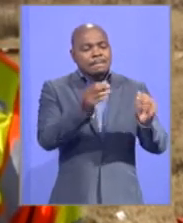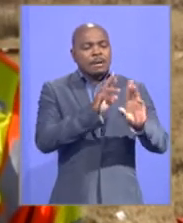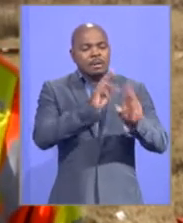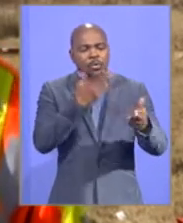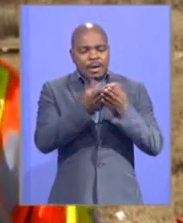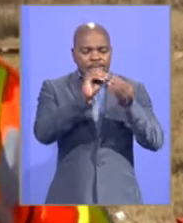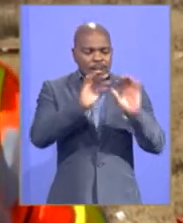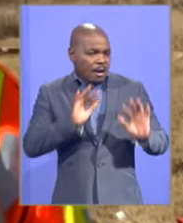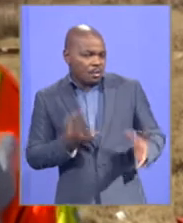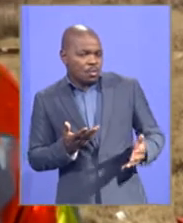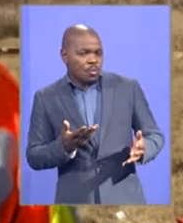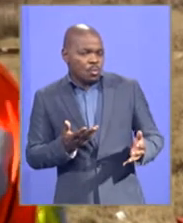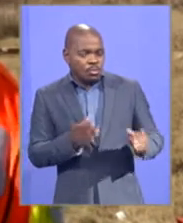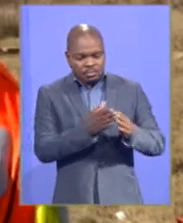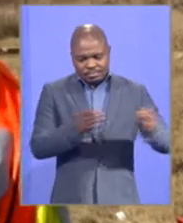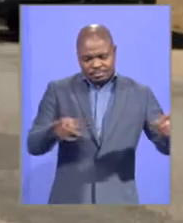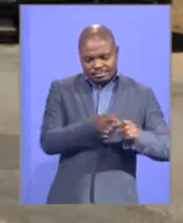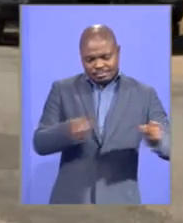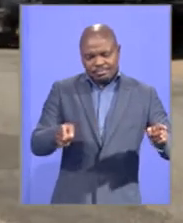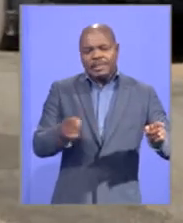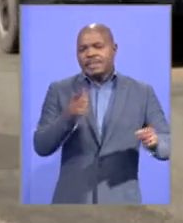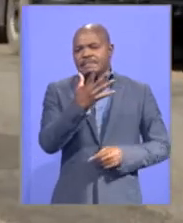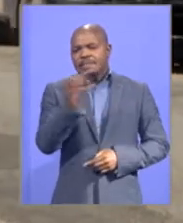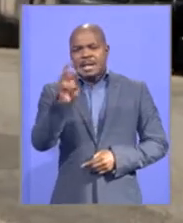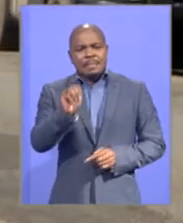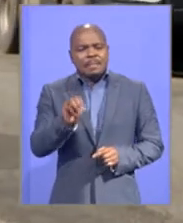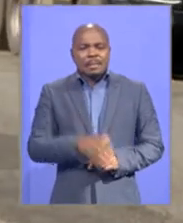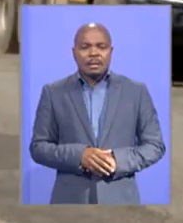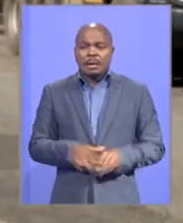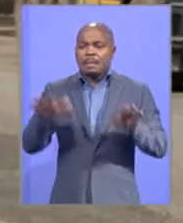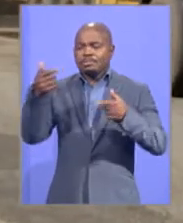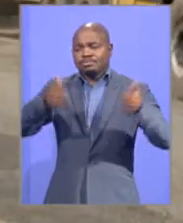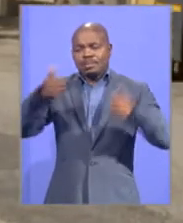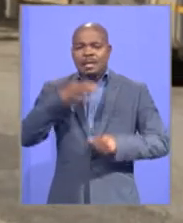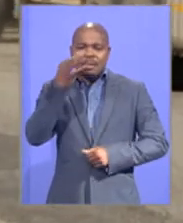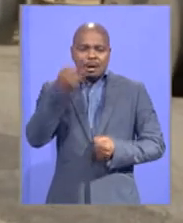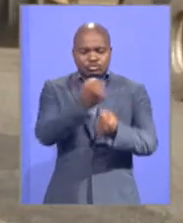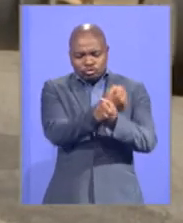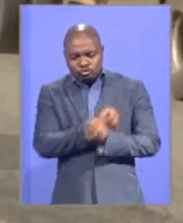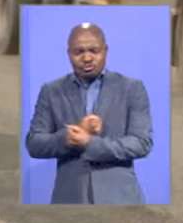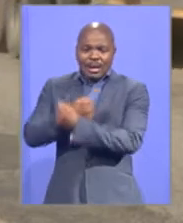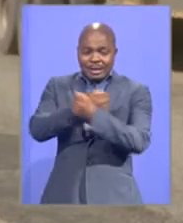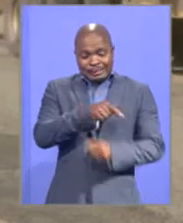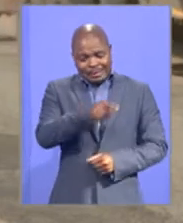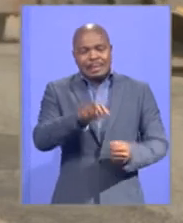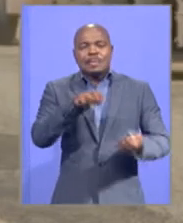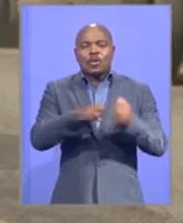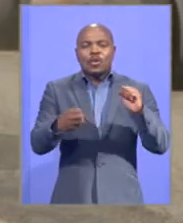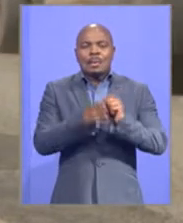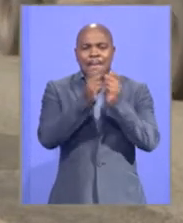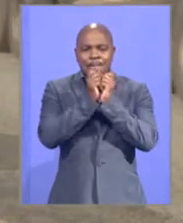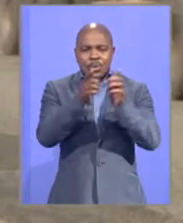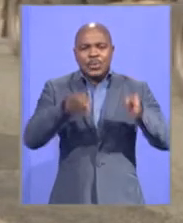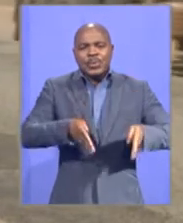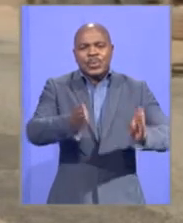lokisa jwang di 500 metara eo. Ba ka taolong ba re makoloi a maholo a kang dilori ke ona a ba ka ntshenyo